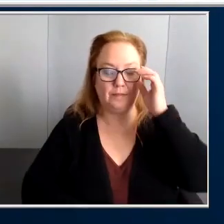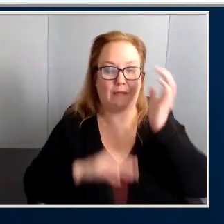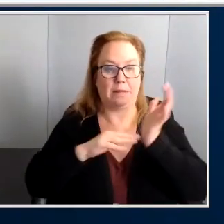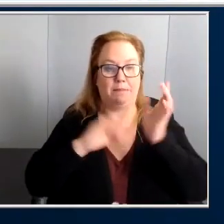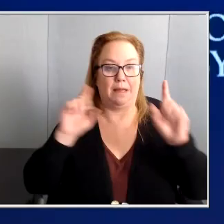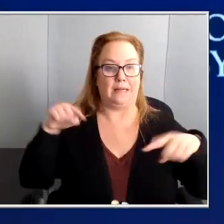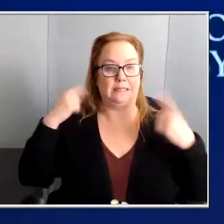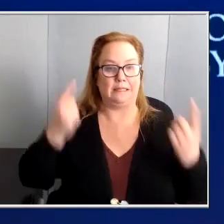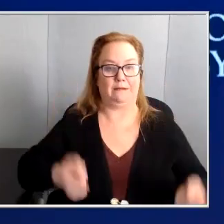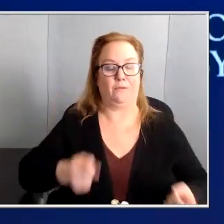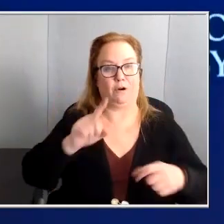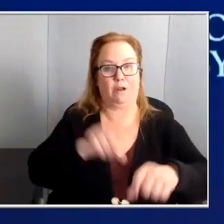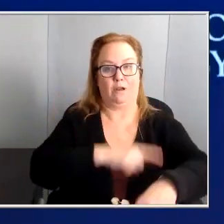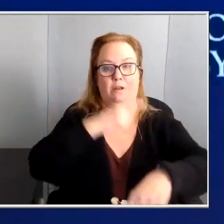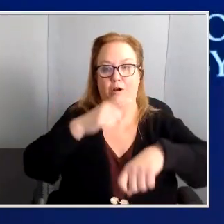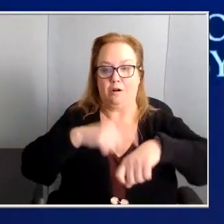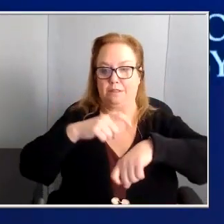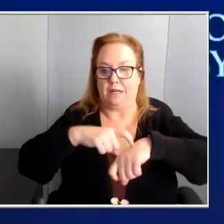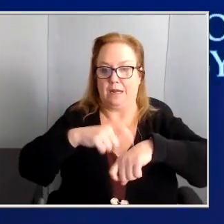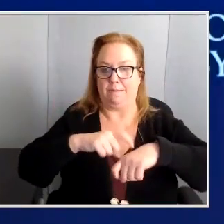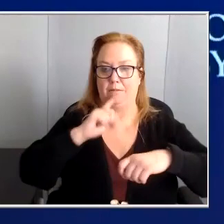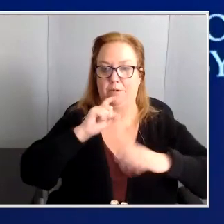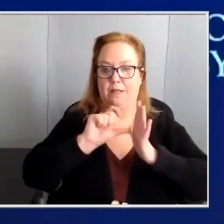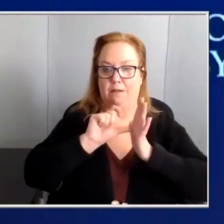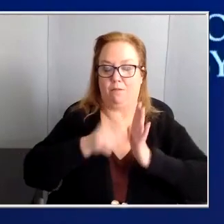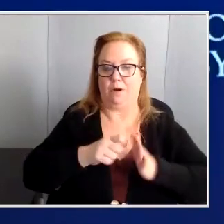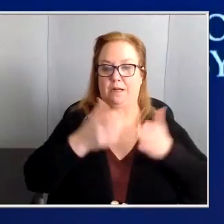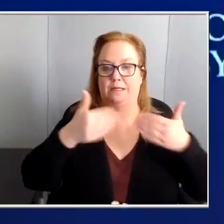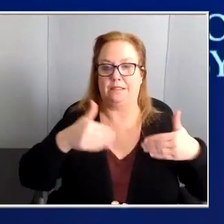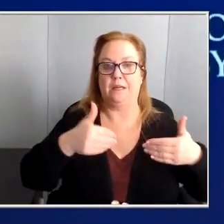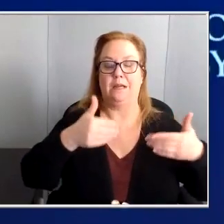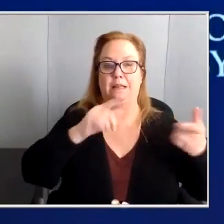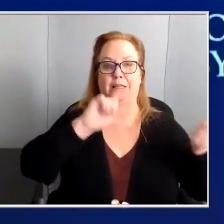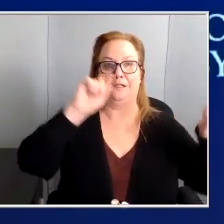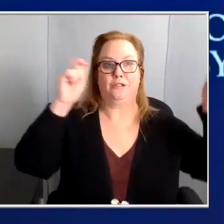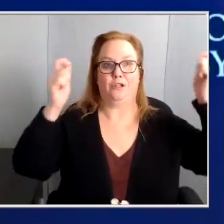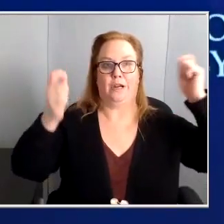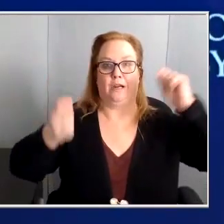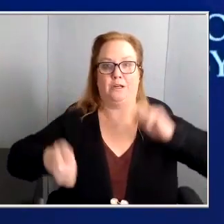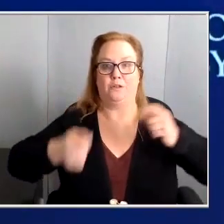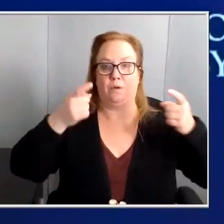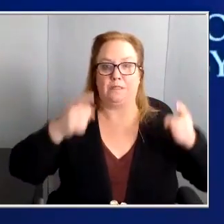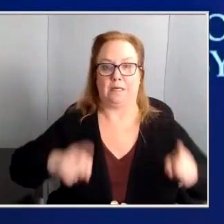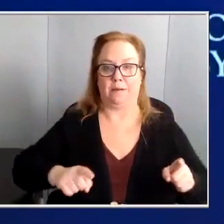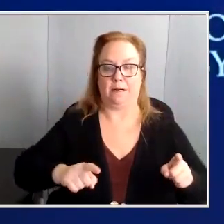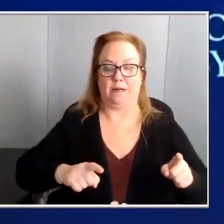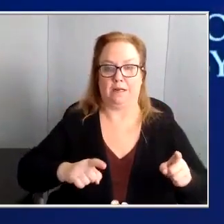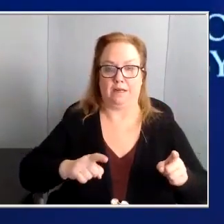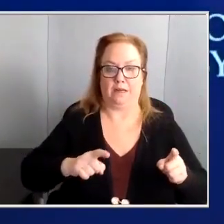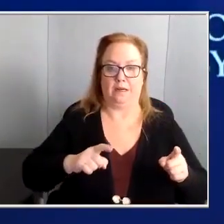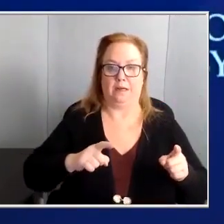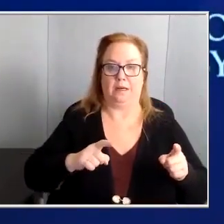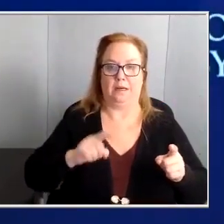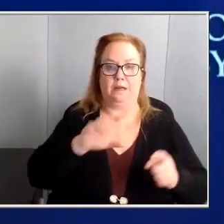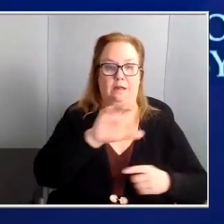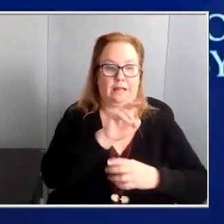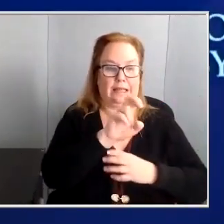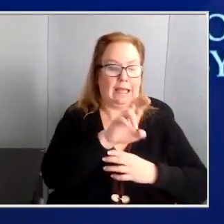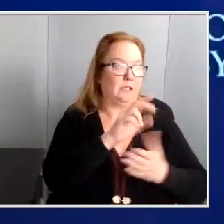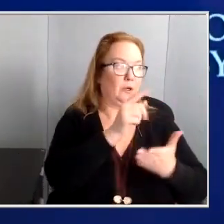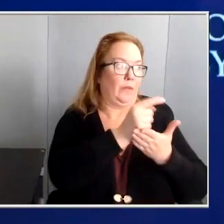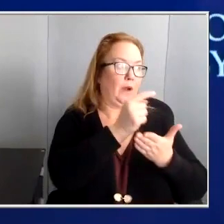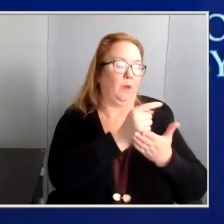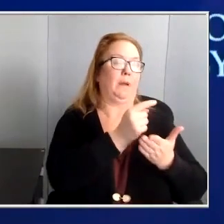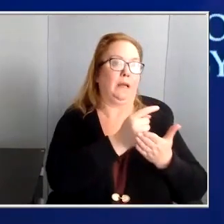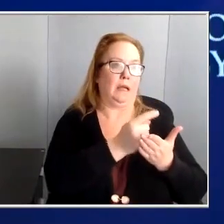a very long time, and I'm so impressed by what's happened in the pace of change. For so many years, we kind of bumped along in cancer therapy, another chemotherapy